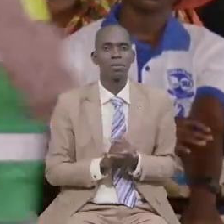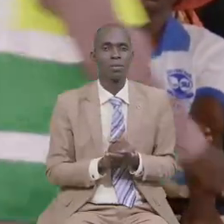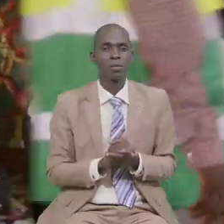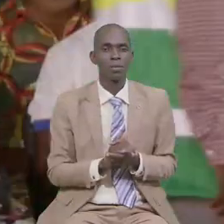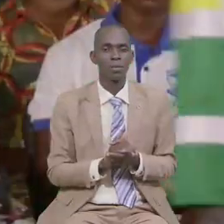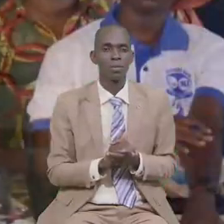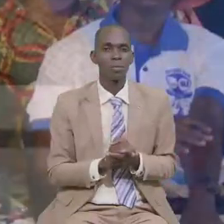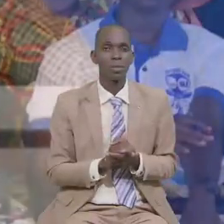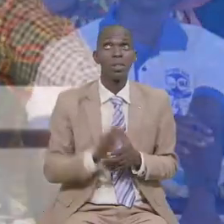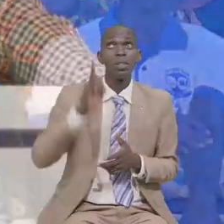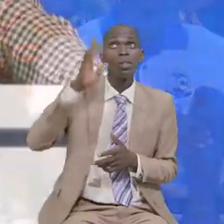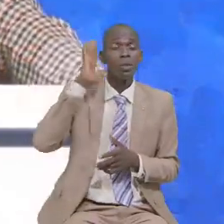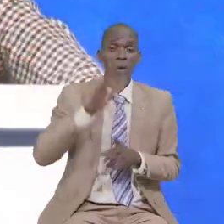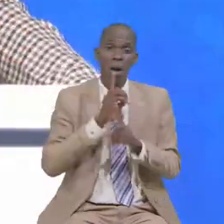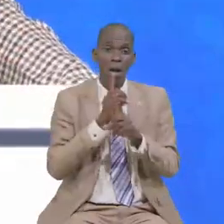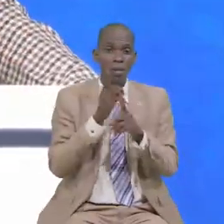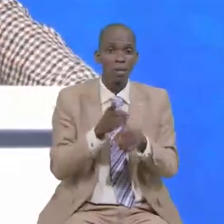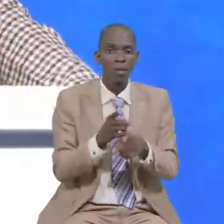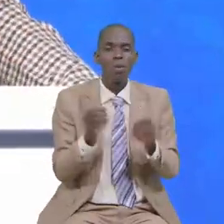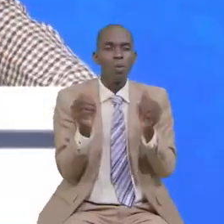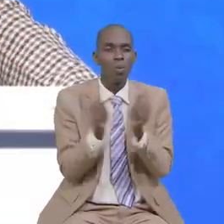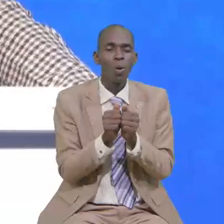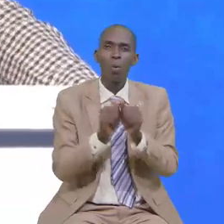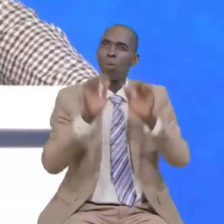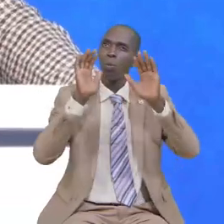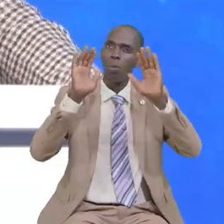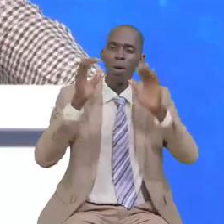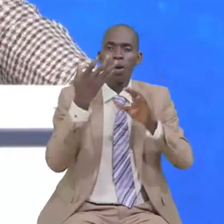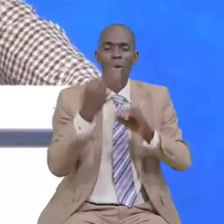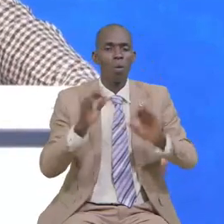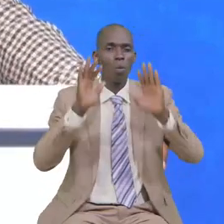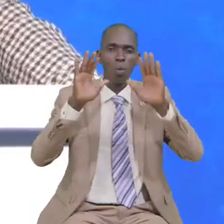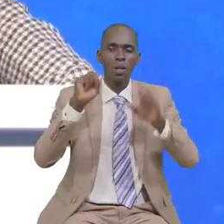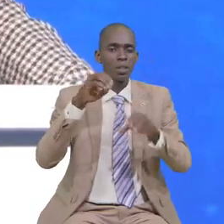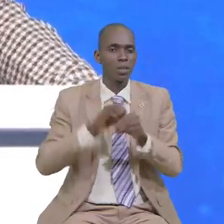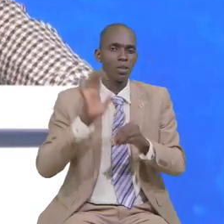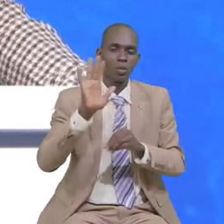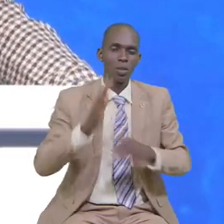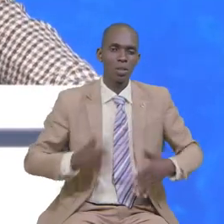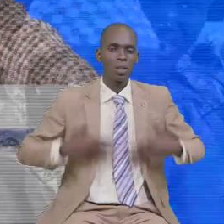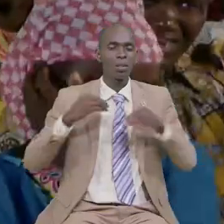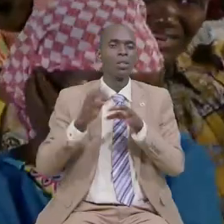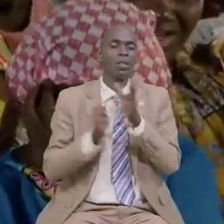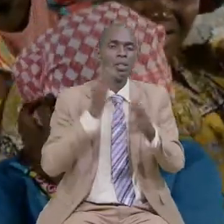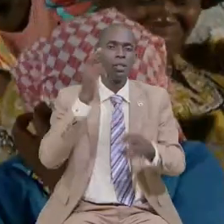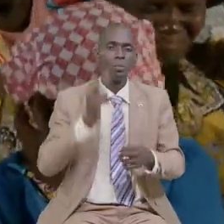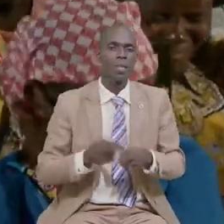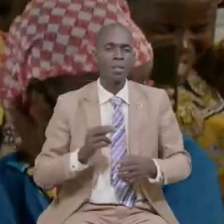He will answer with wonder of wonders in your life, in Jesus'